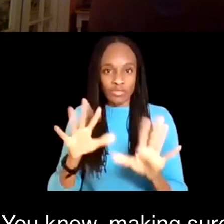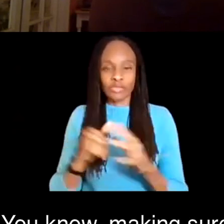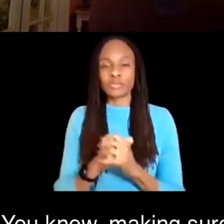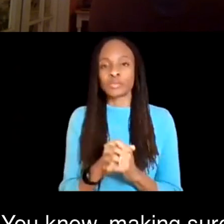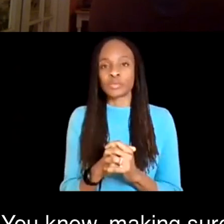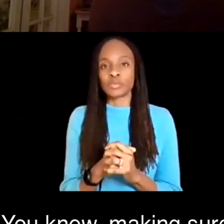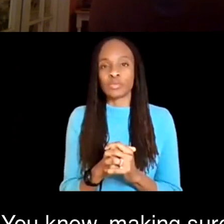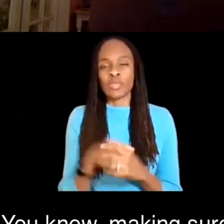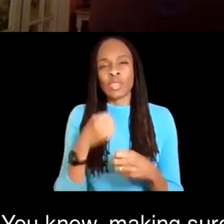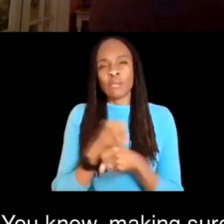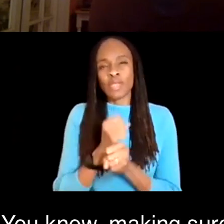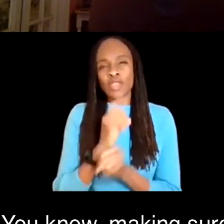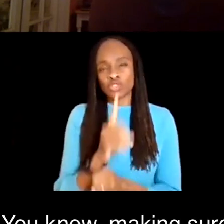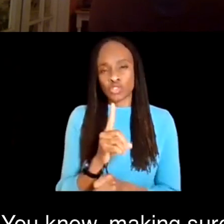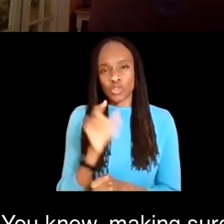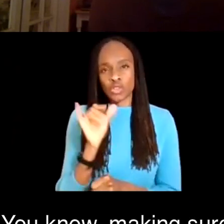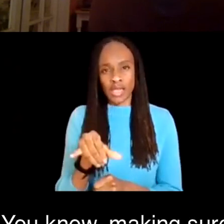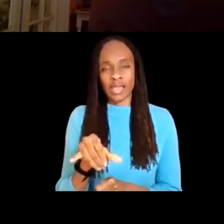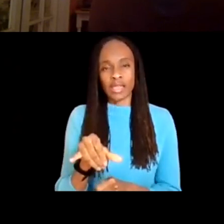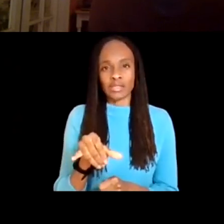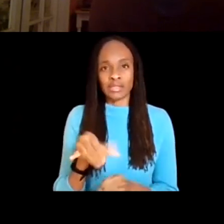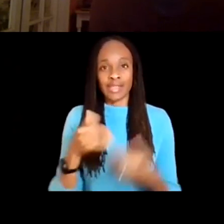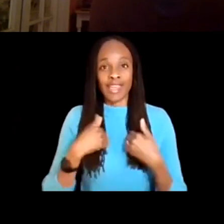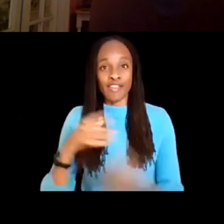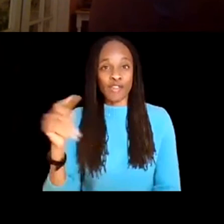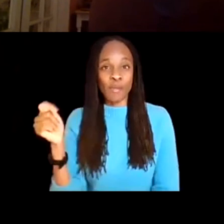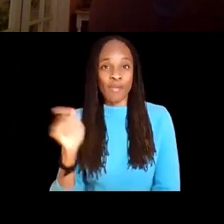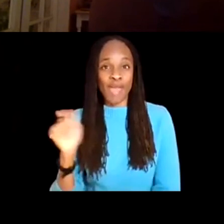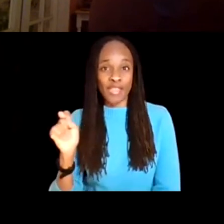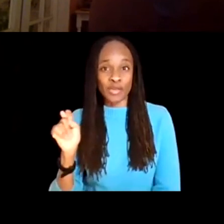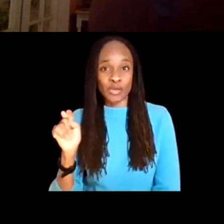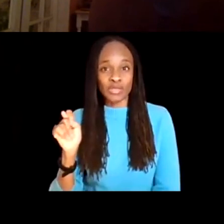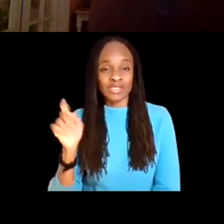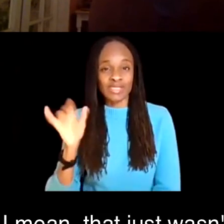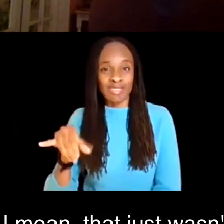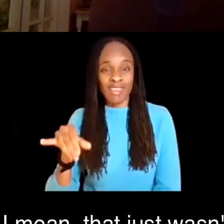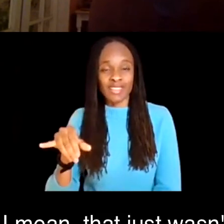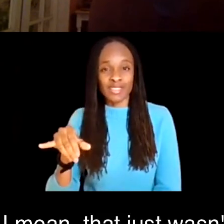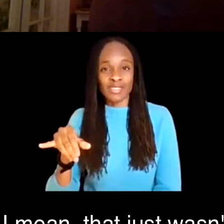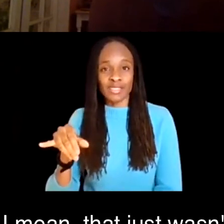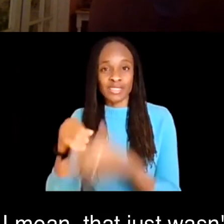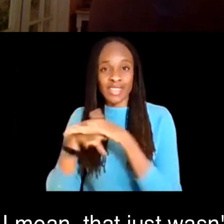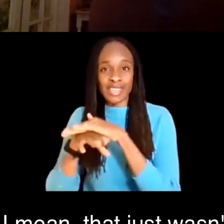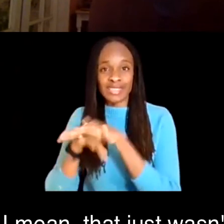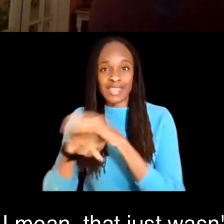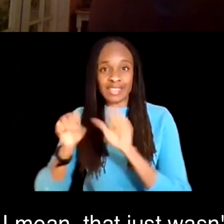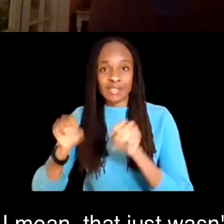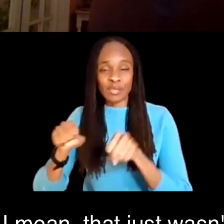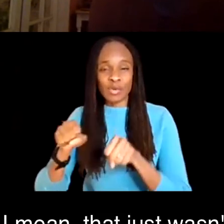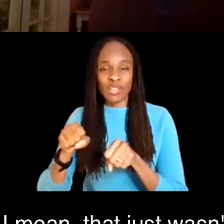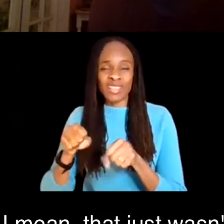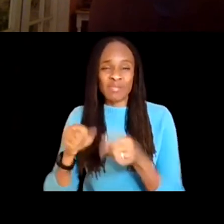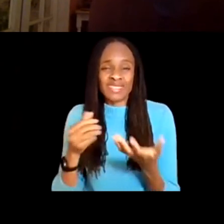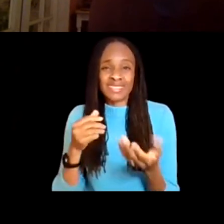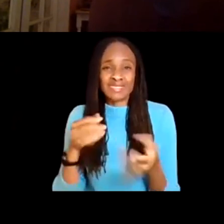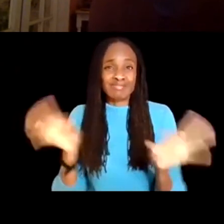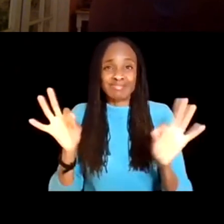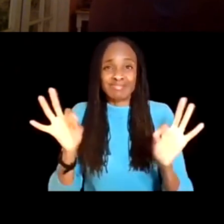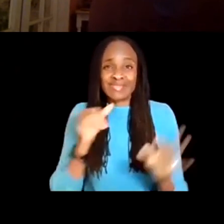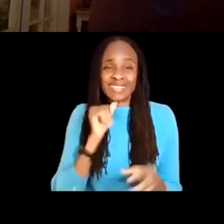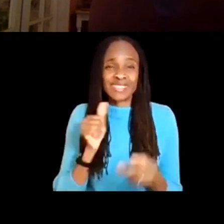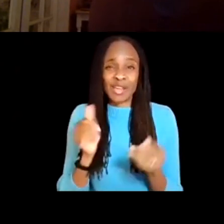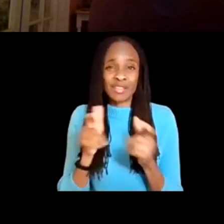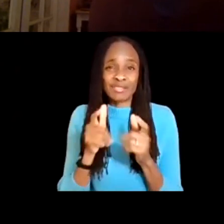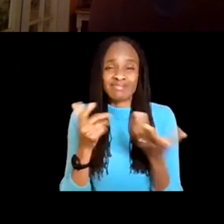You know, making sure that there are bathrooms that are accessible. I mean, that just wasn't that big a deal, I'm sorry. And we shot